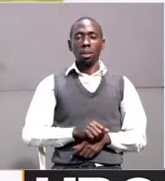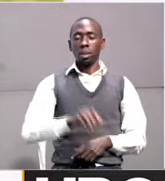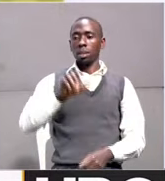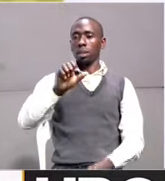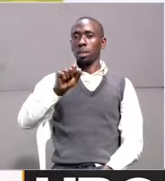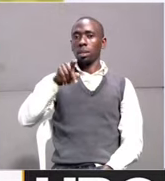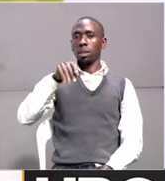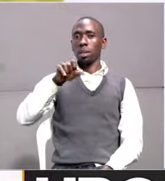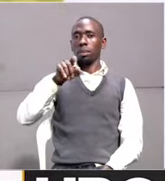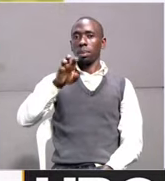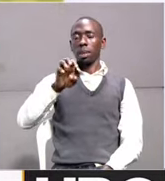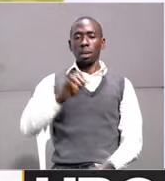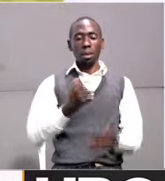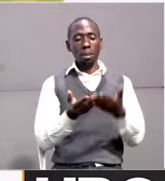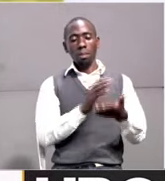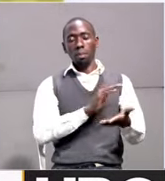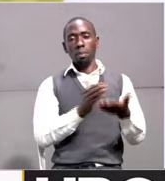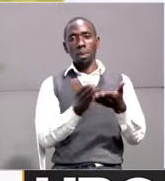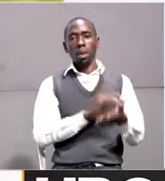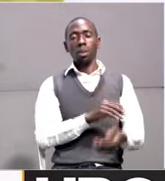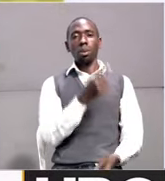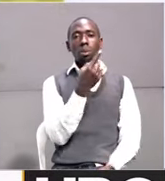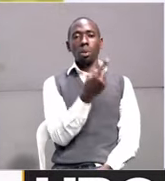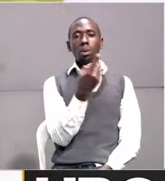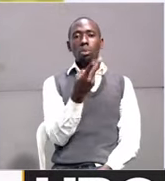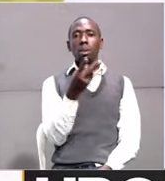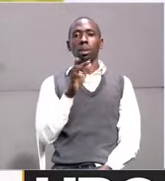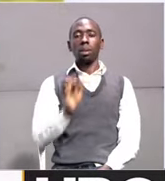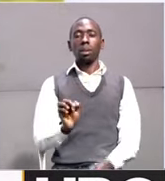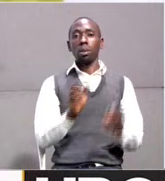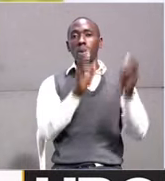on page 128, in quotes,